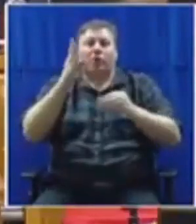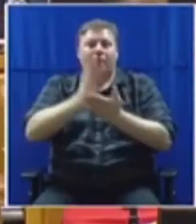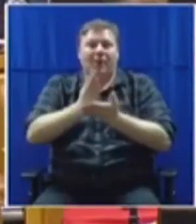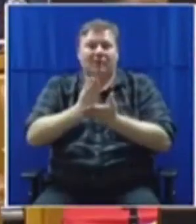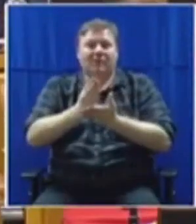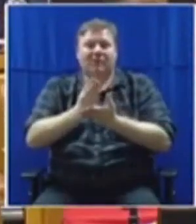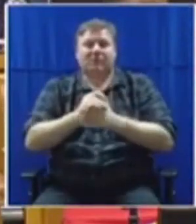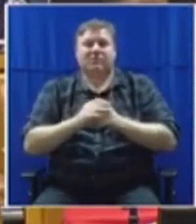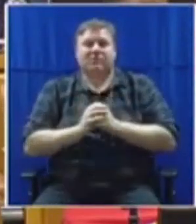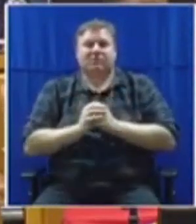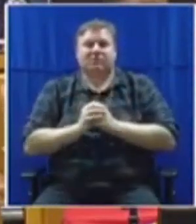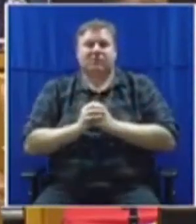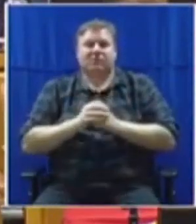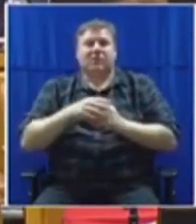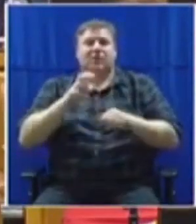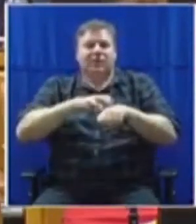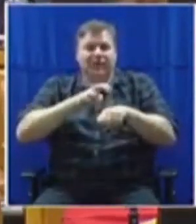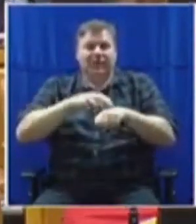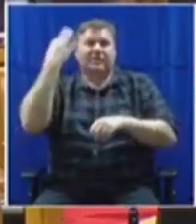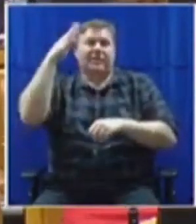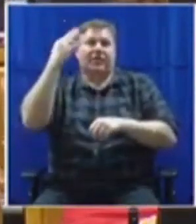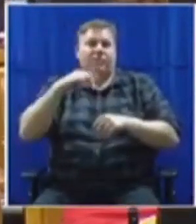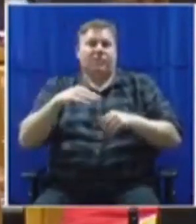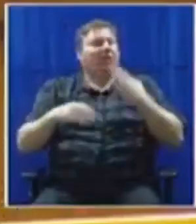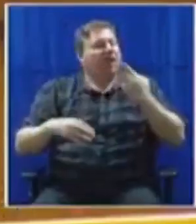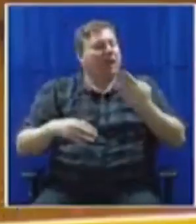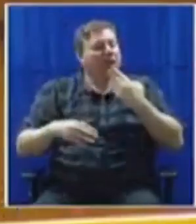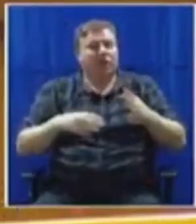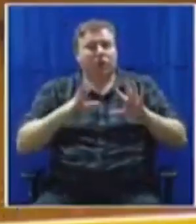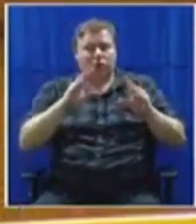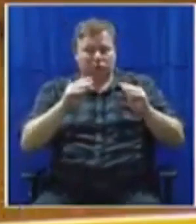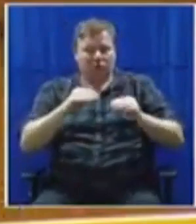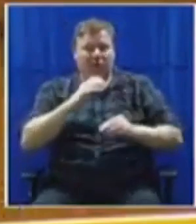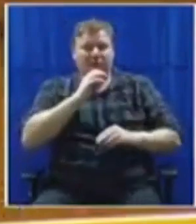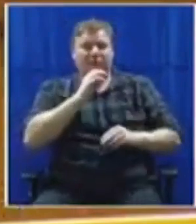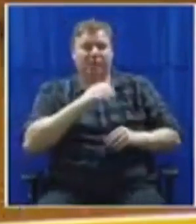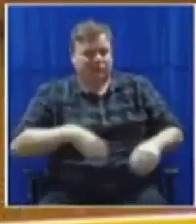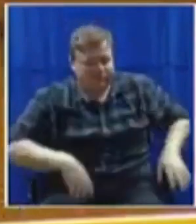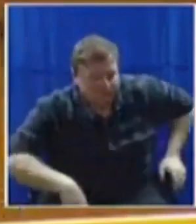need the buy-in of government. We need the buy-in of those